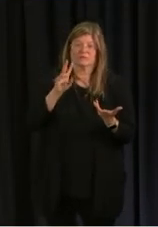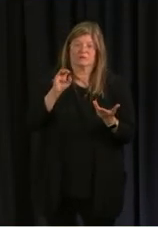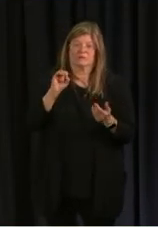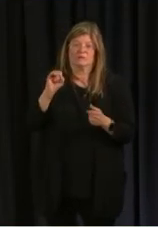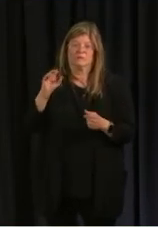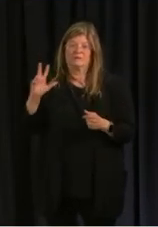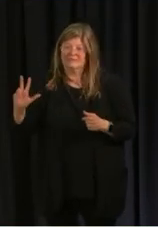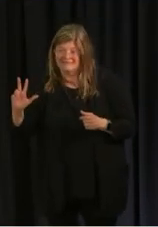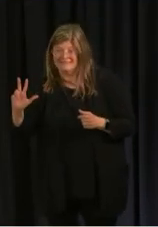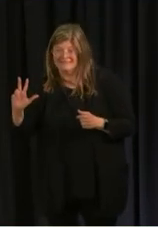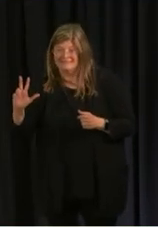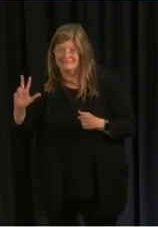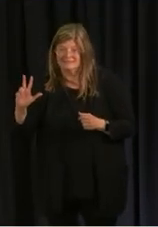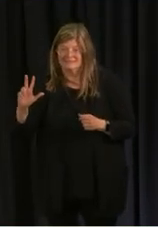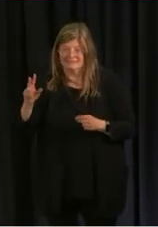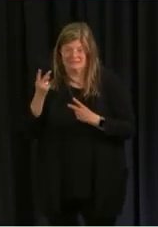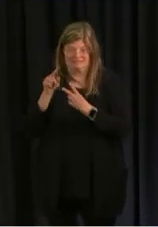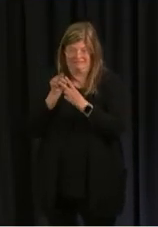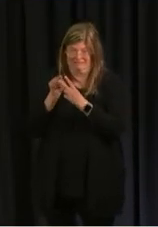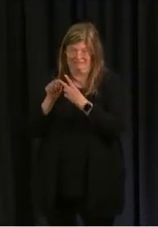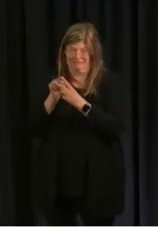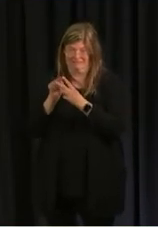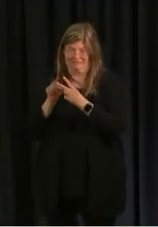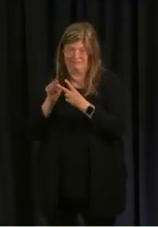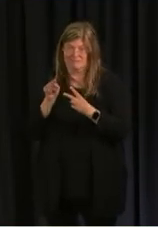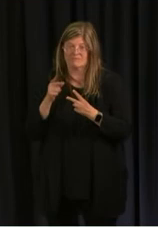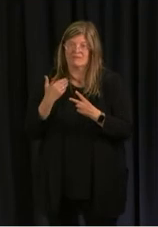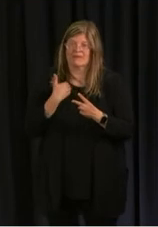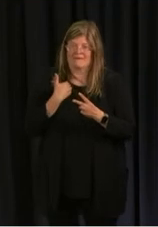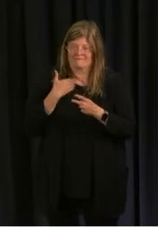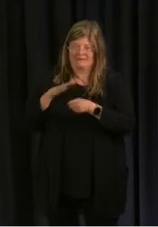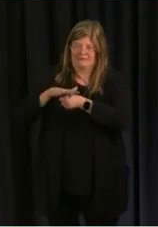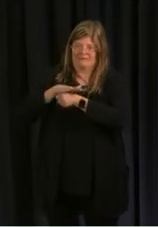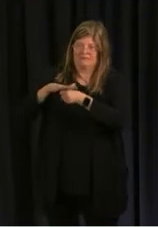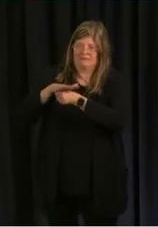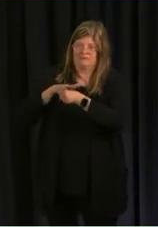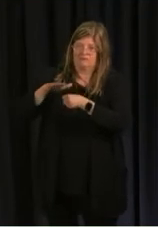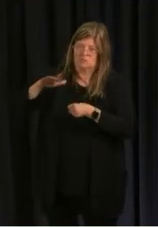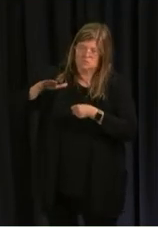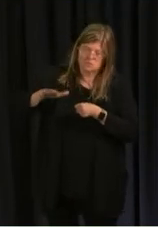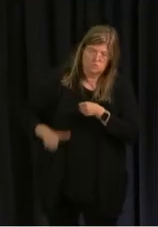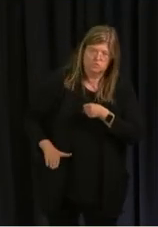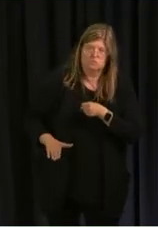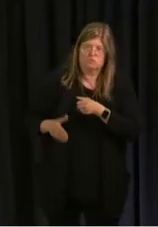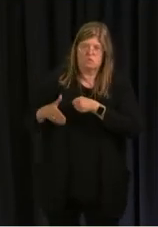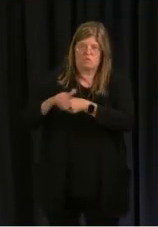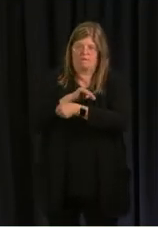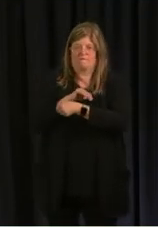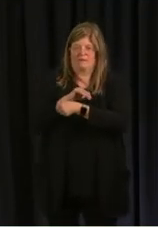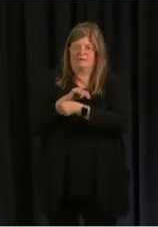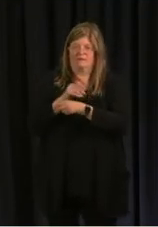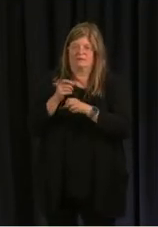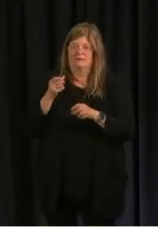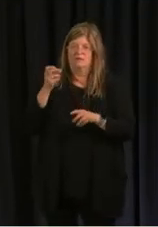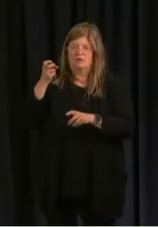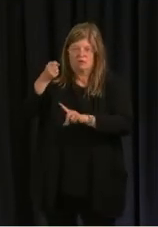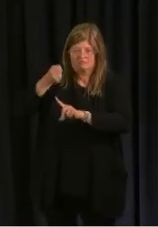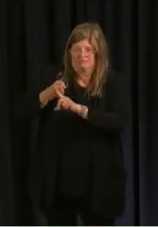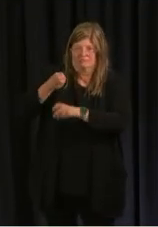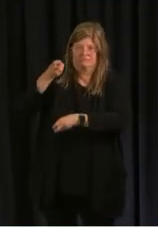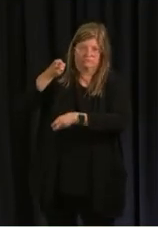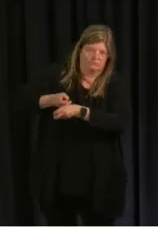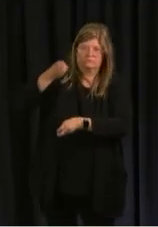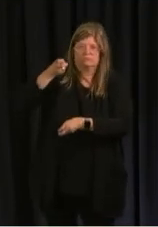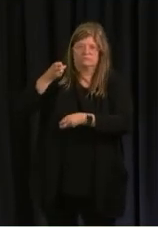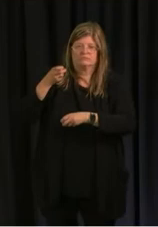20003, those are 2 zip codes that you have areas in which there's low coverage and harder hit by the pandemic, and areas in which there's